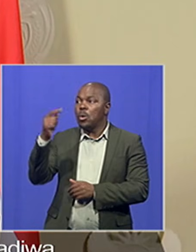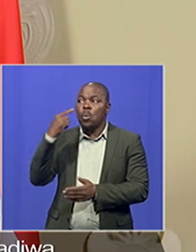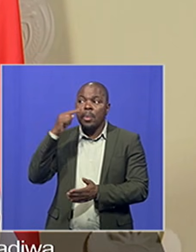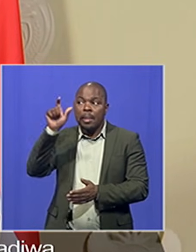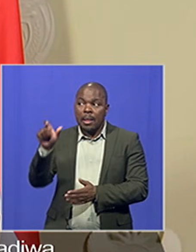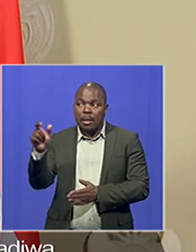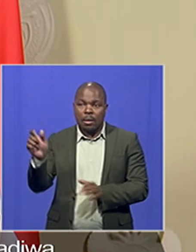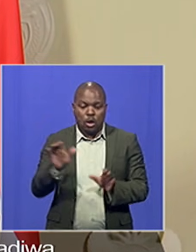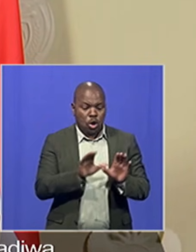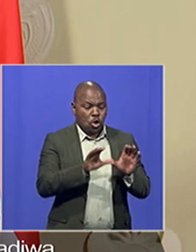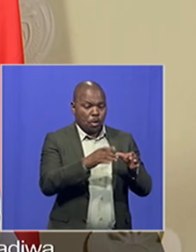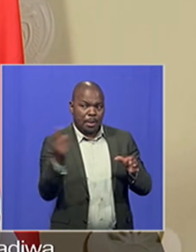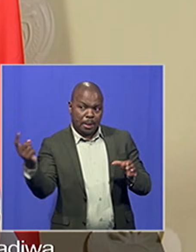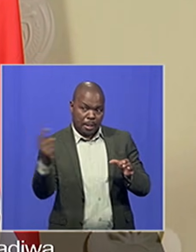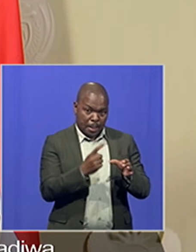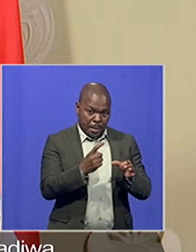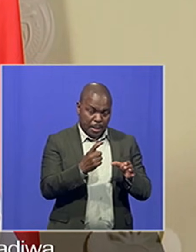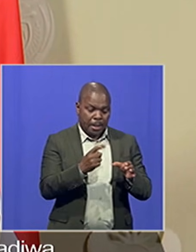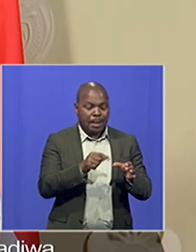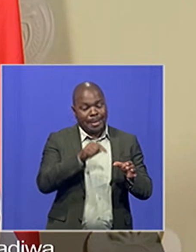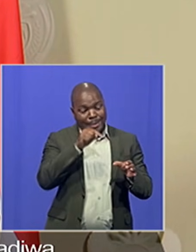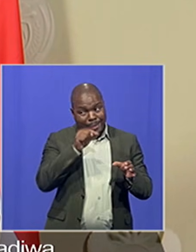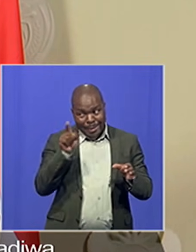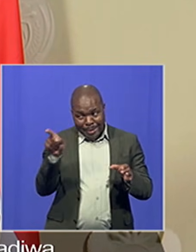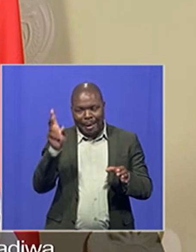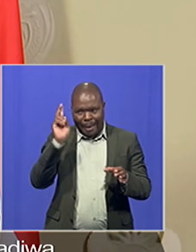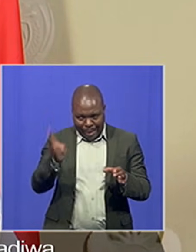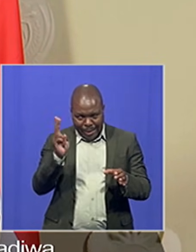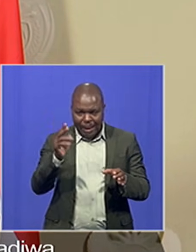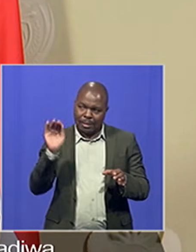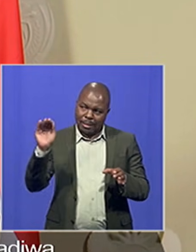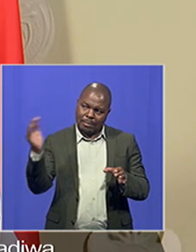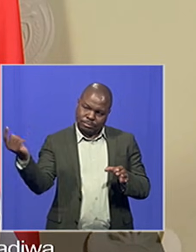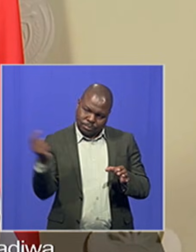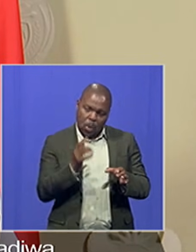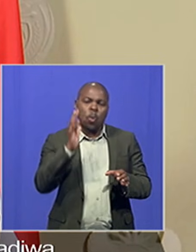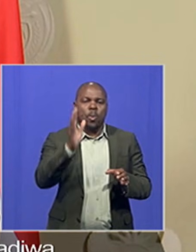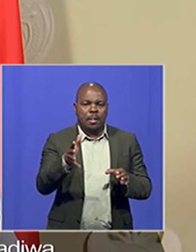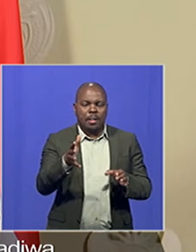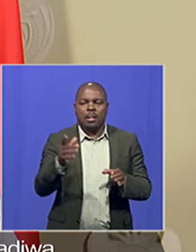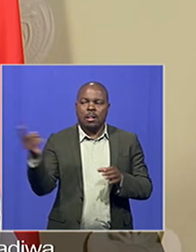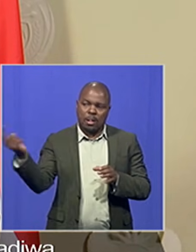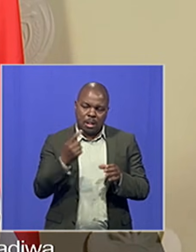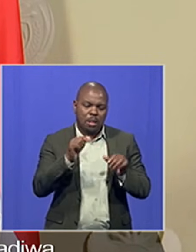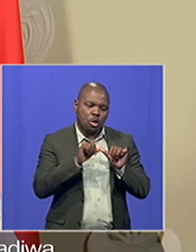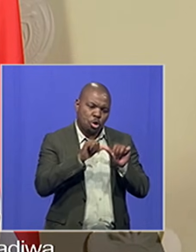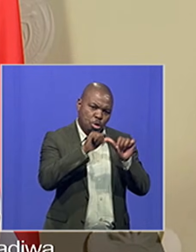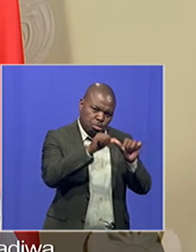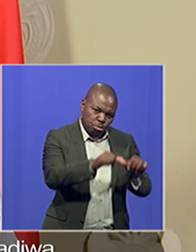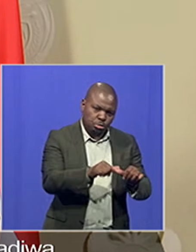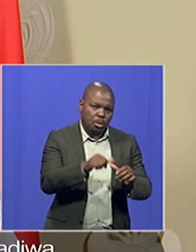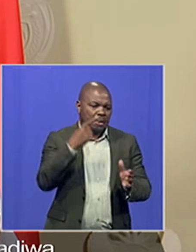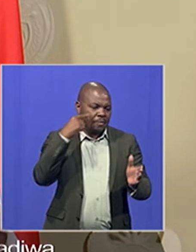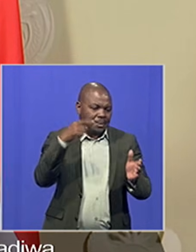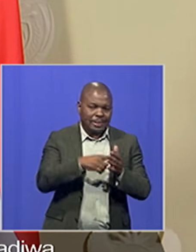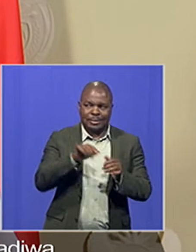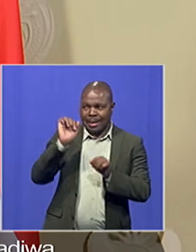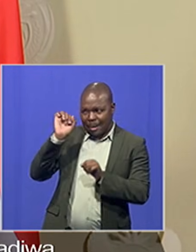the commission are going to be called back again to continue with their